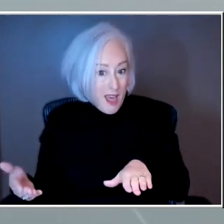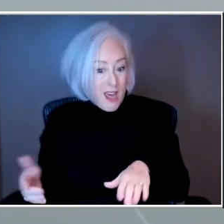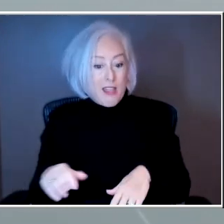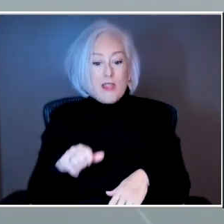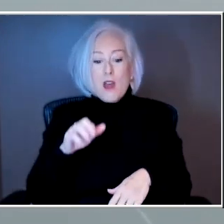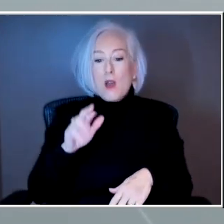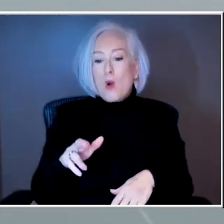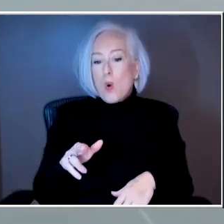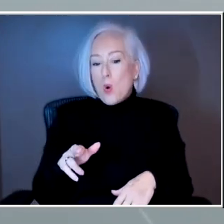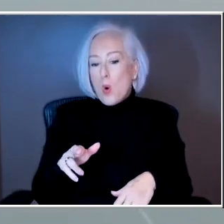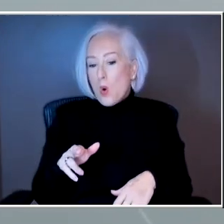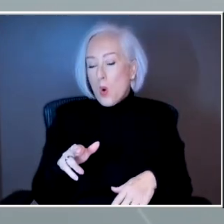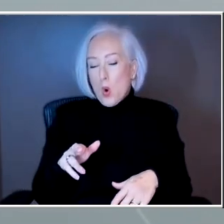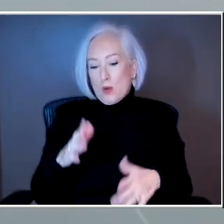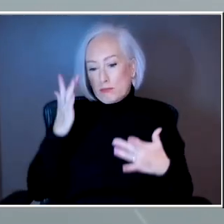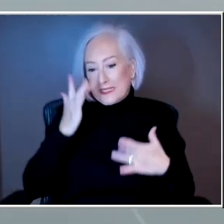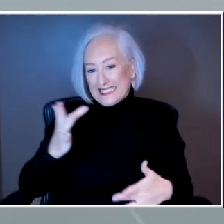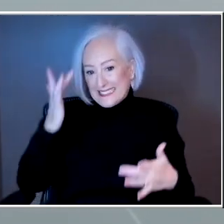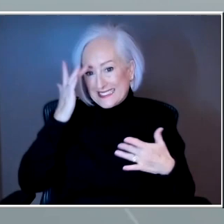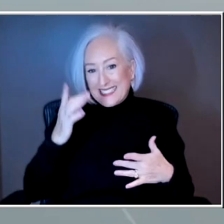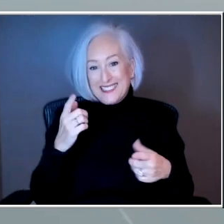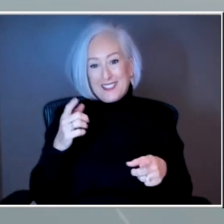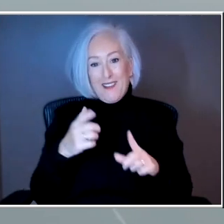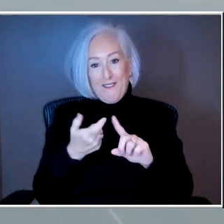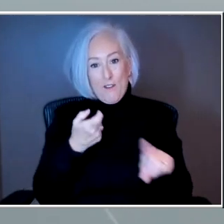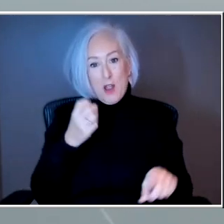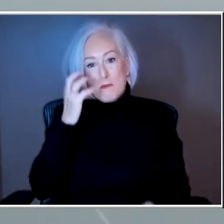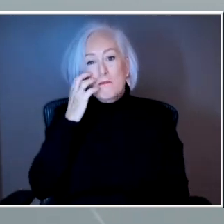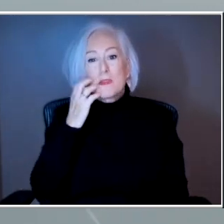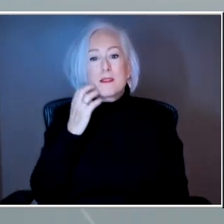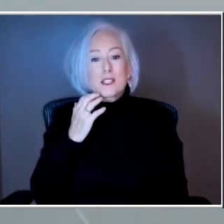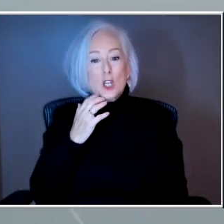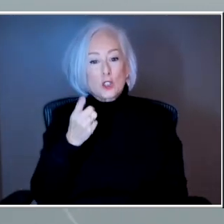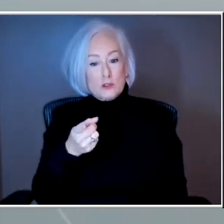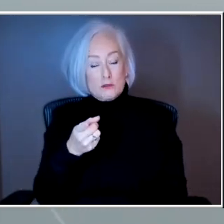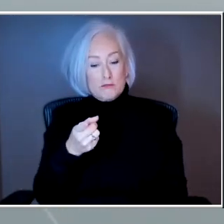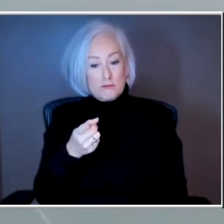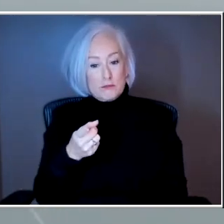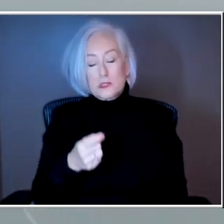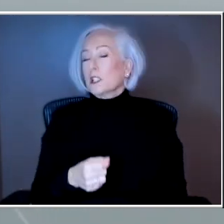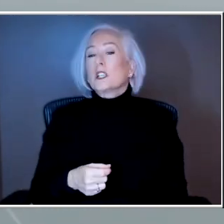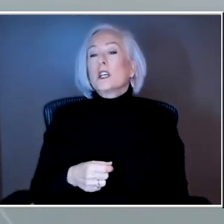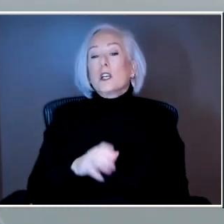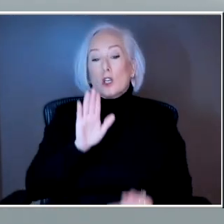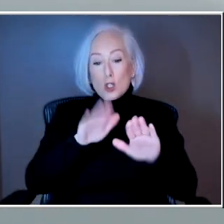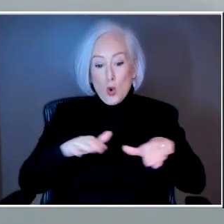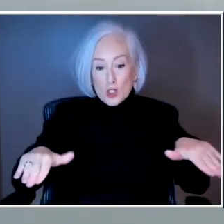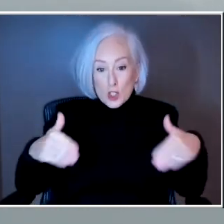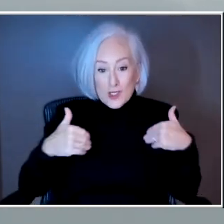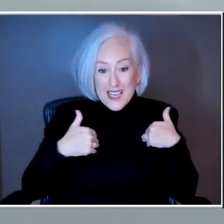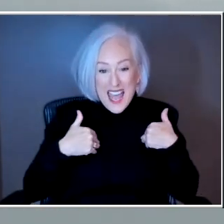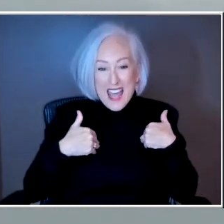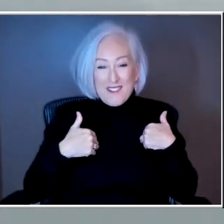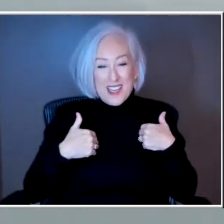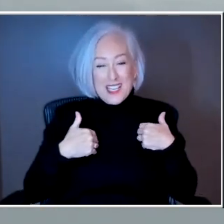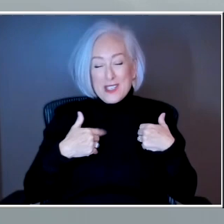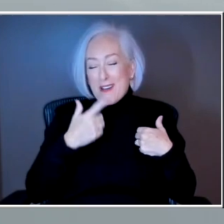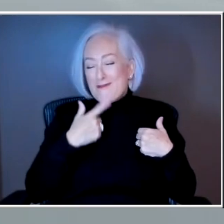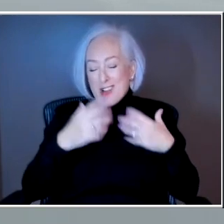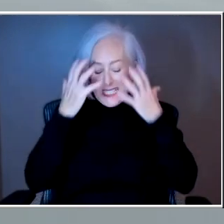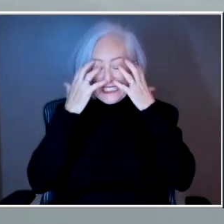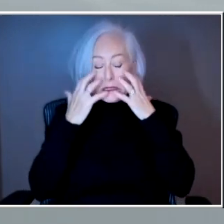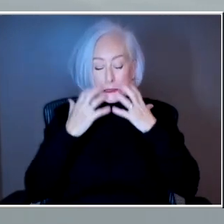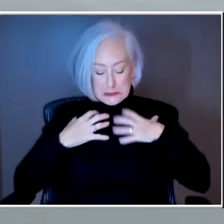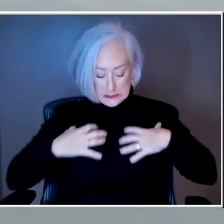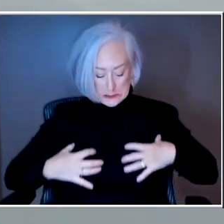from the CDC. Obviously, you can look. Your children, if you get measles, you have these lesions all over your body. They can be painful.